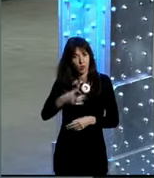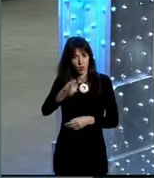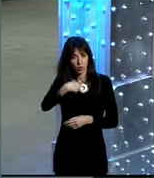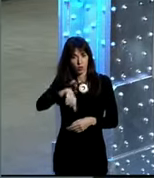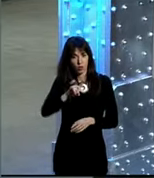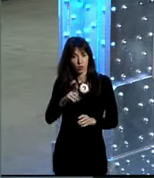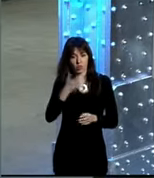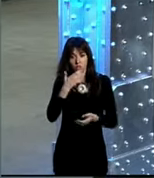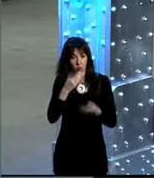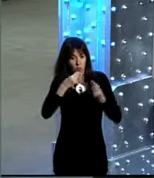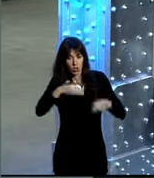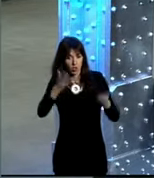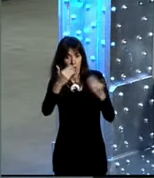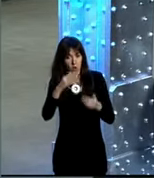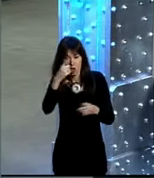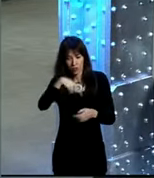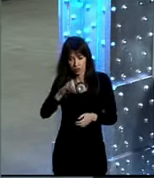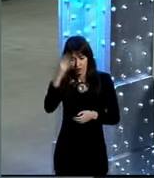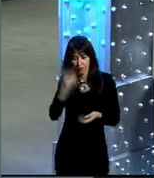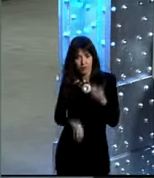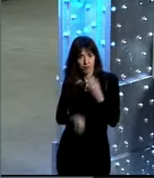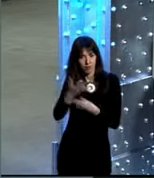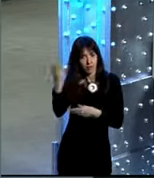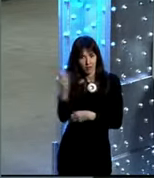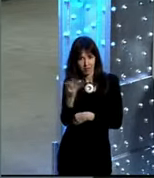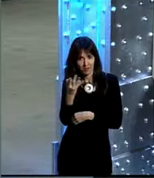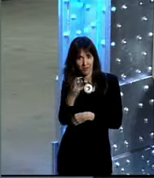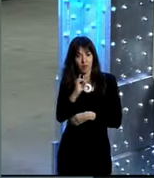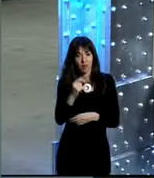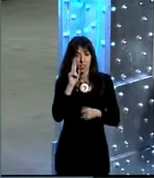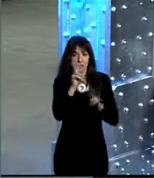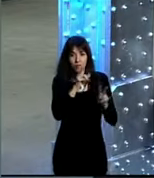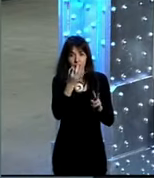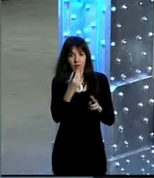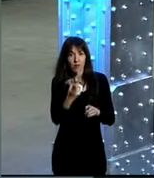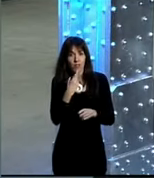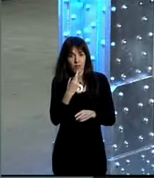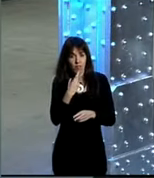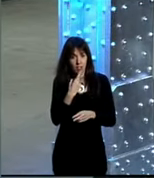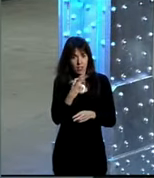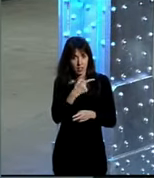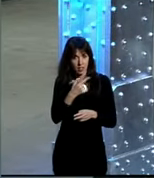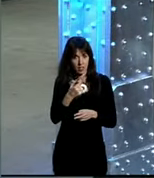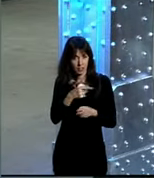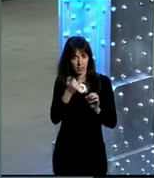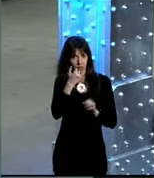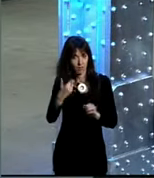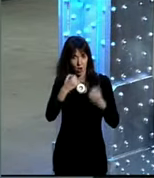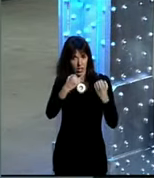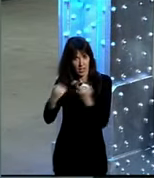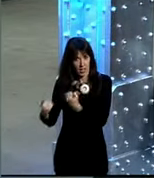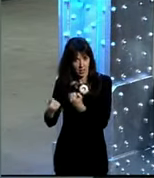scratch. That's Finnish. Energialähettiläs. In English, that's the